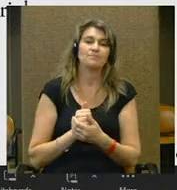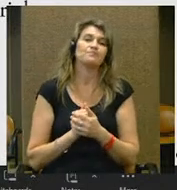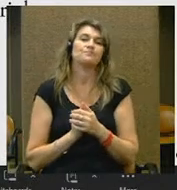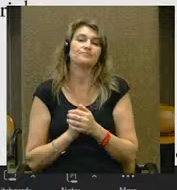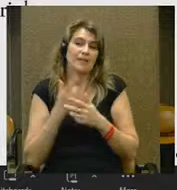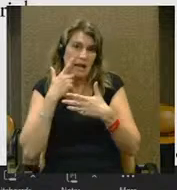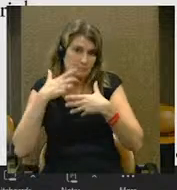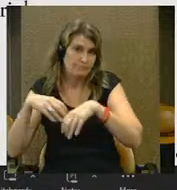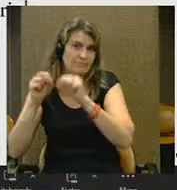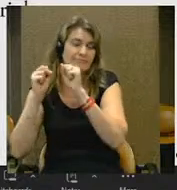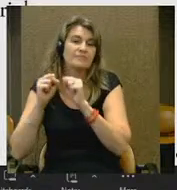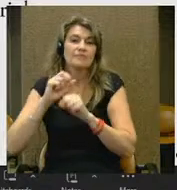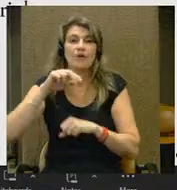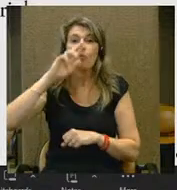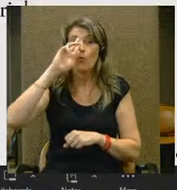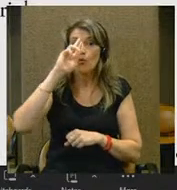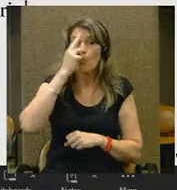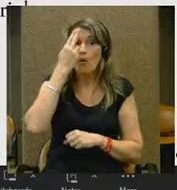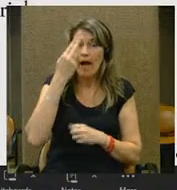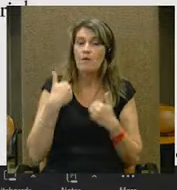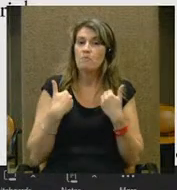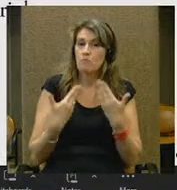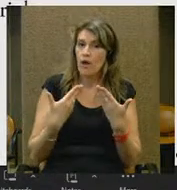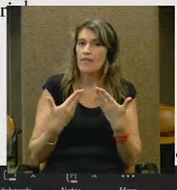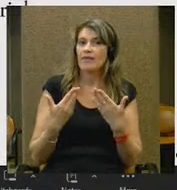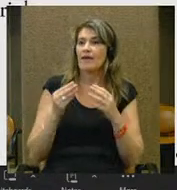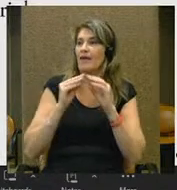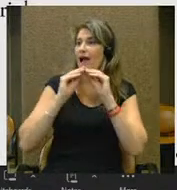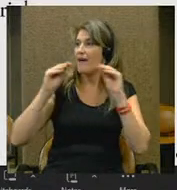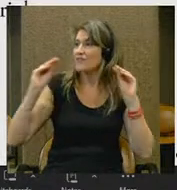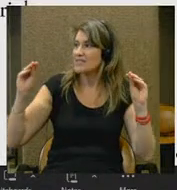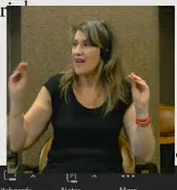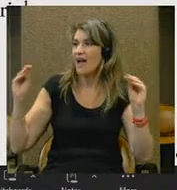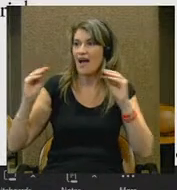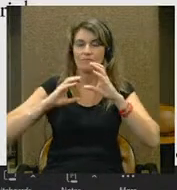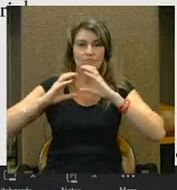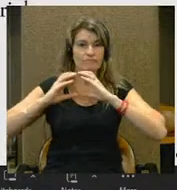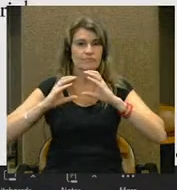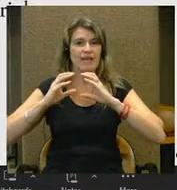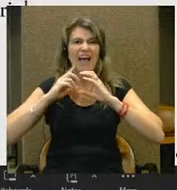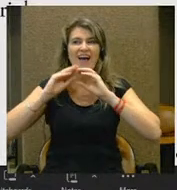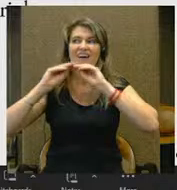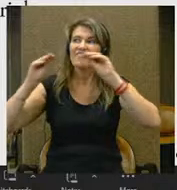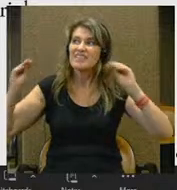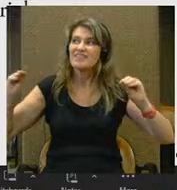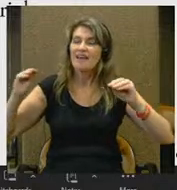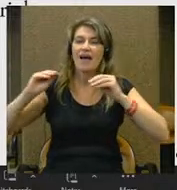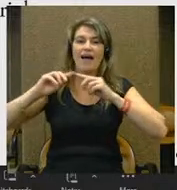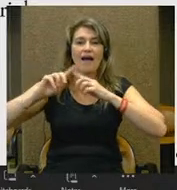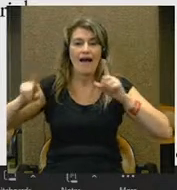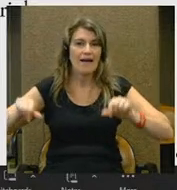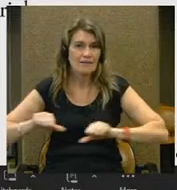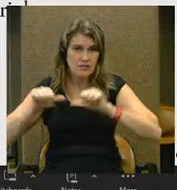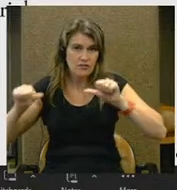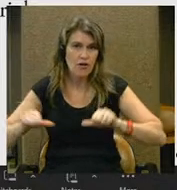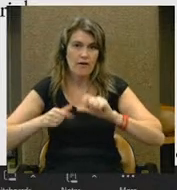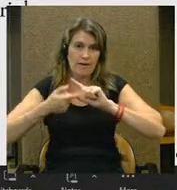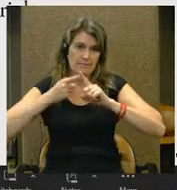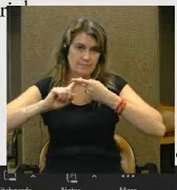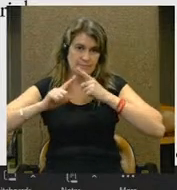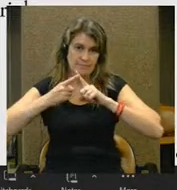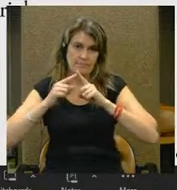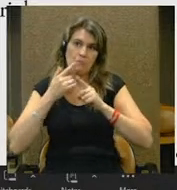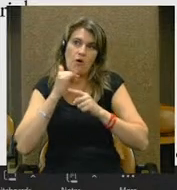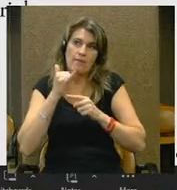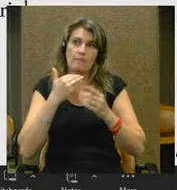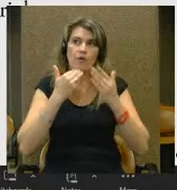start communicating and coordinating right now. It might be very helpful to reach out to those illegal drug traffickers, letting them know that